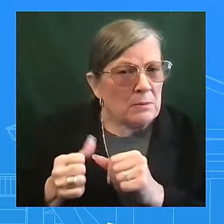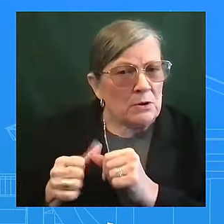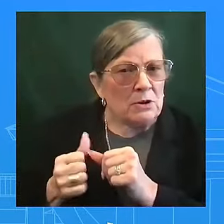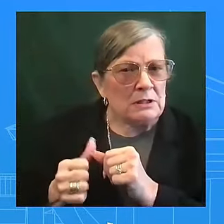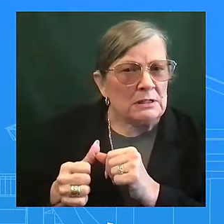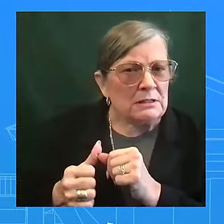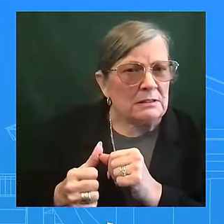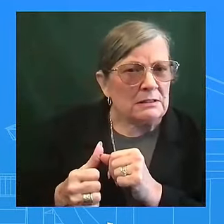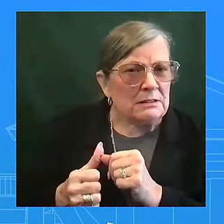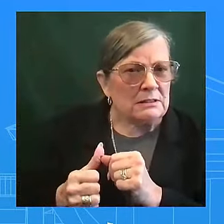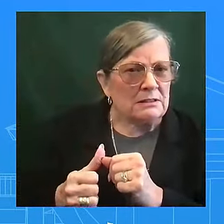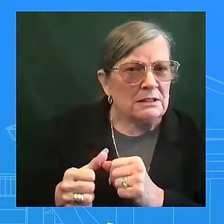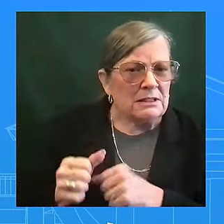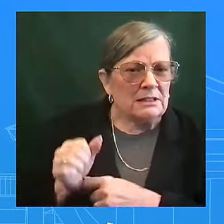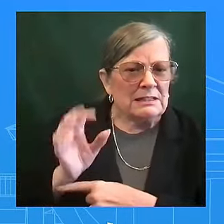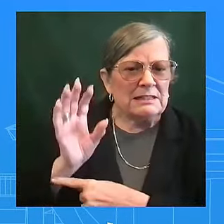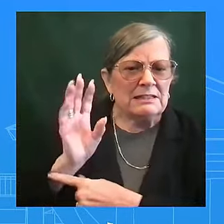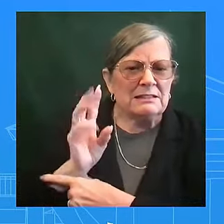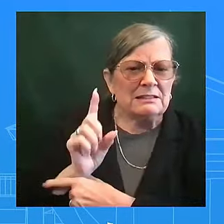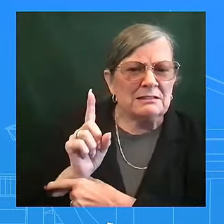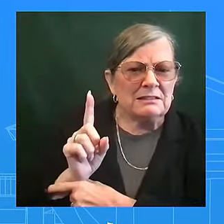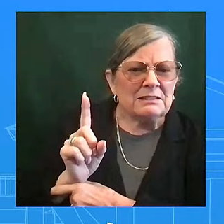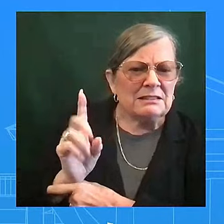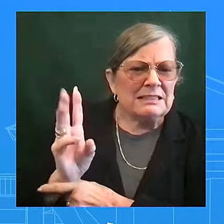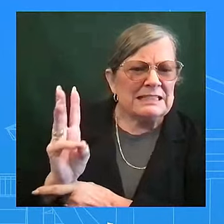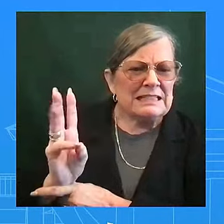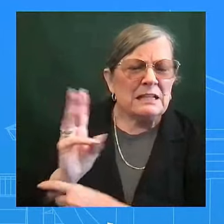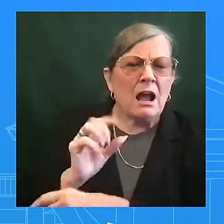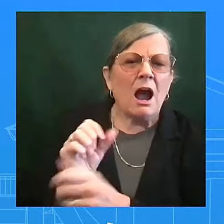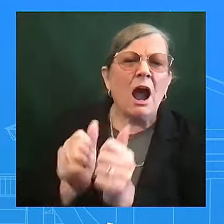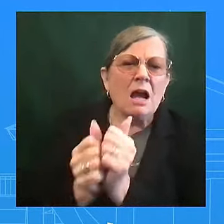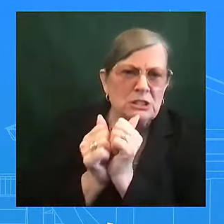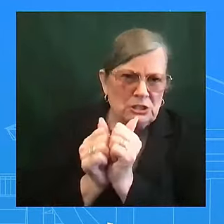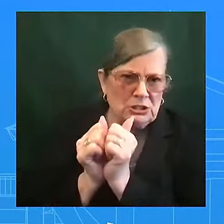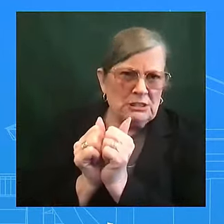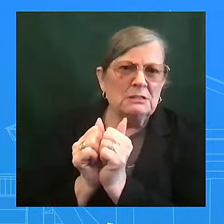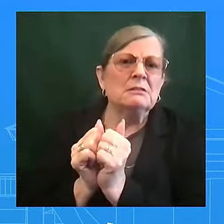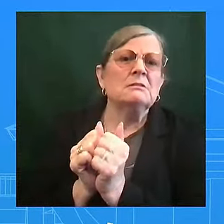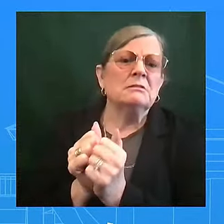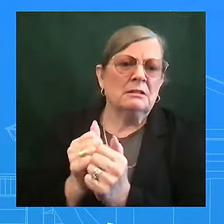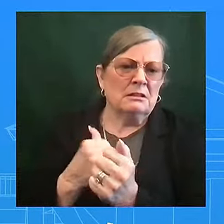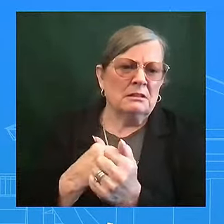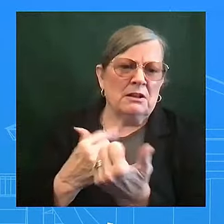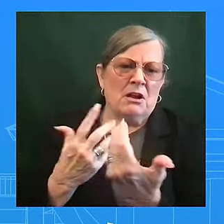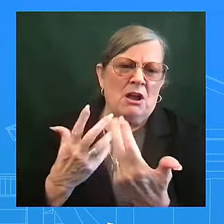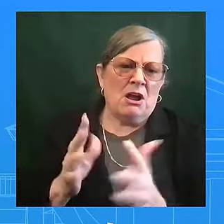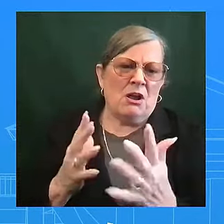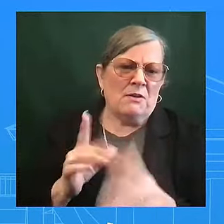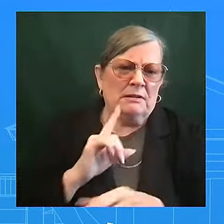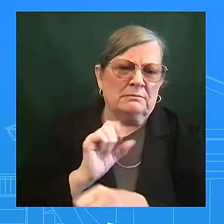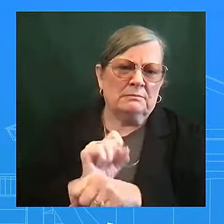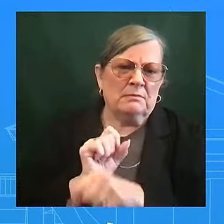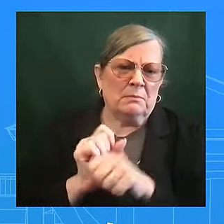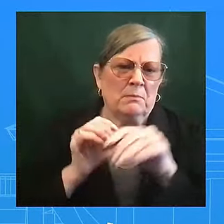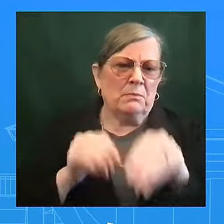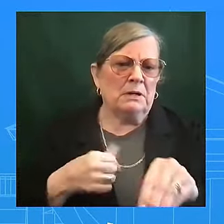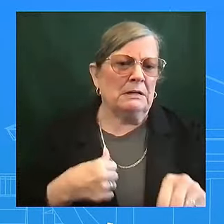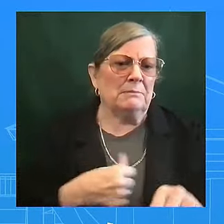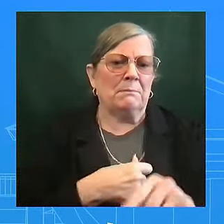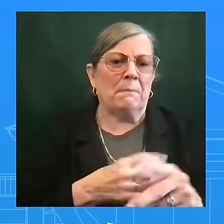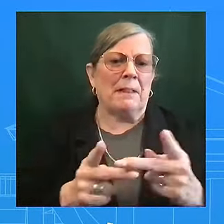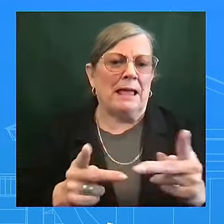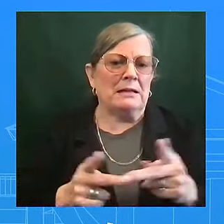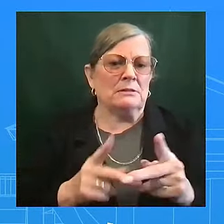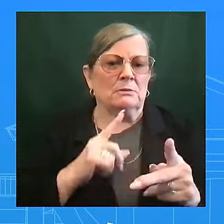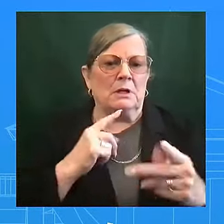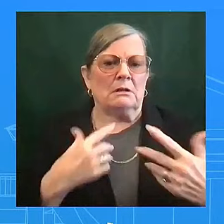has actually put us in a place where this is incredibly, even the urgency is even more clear,